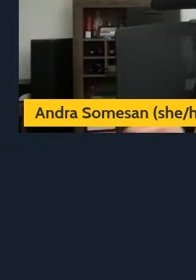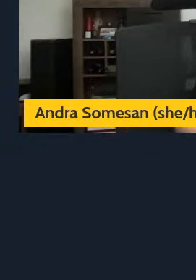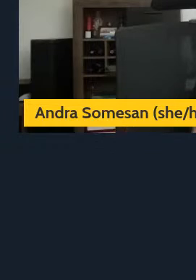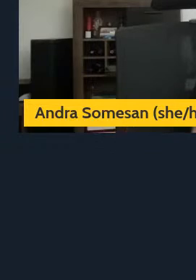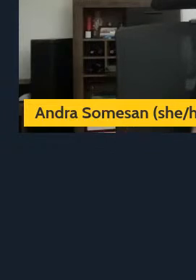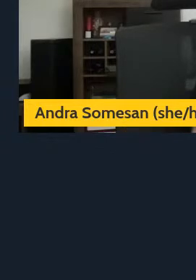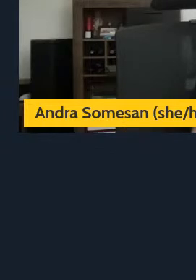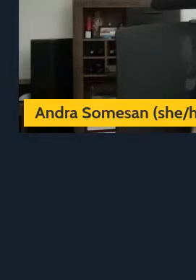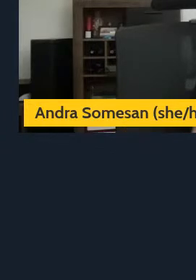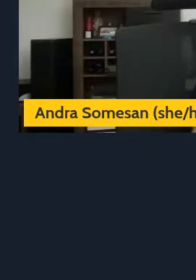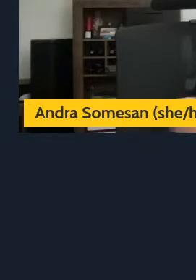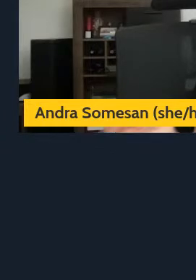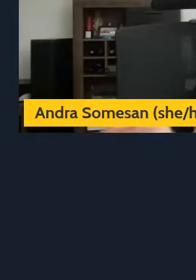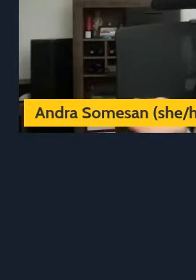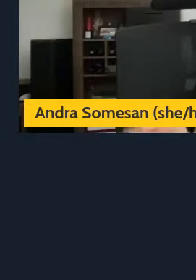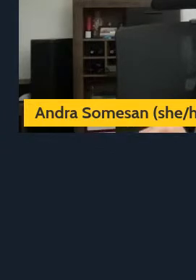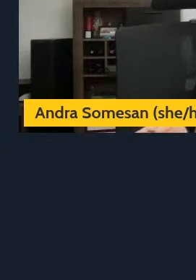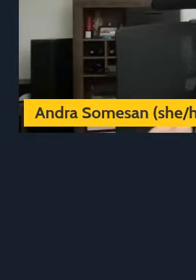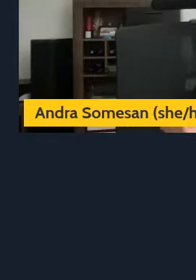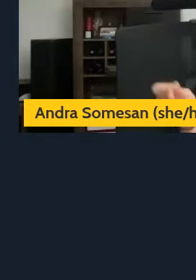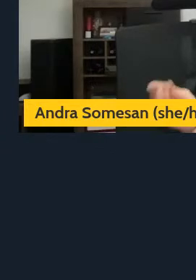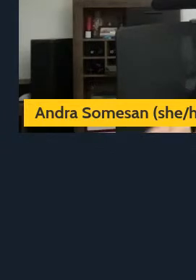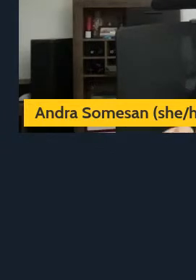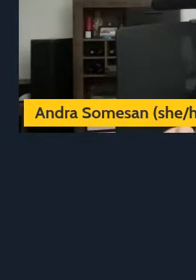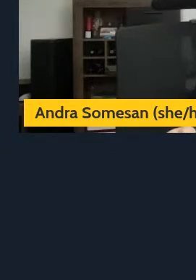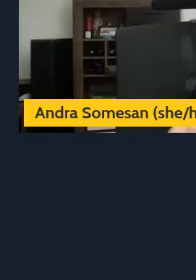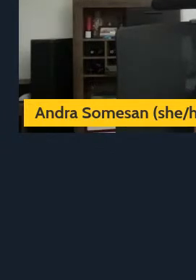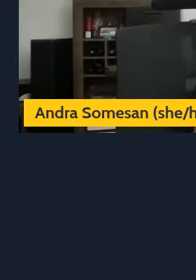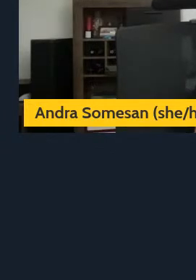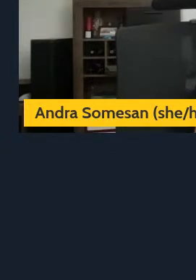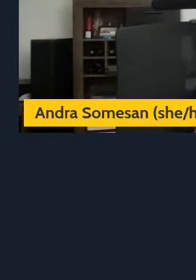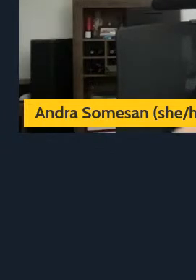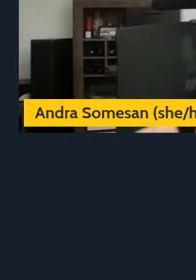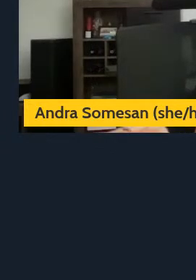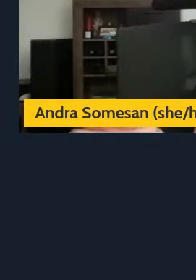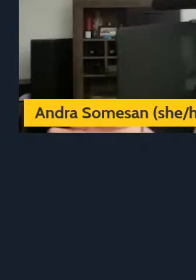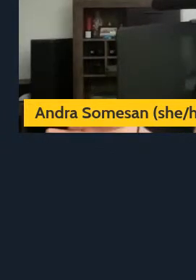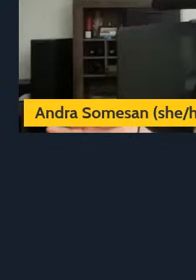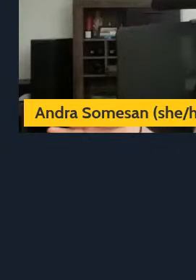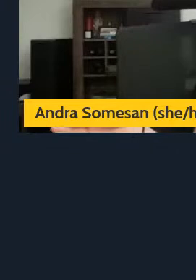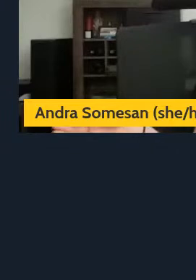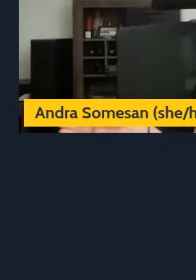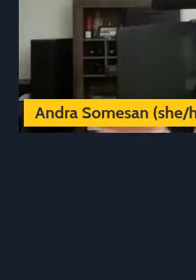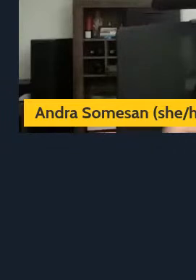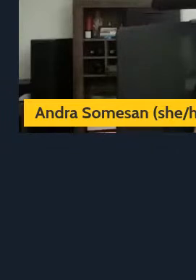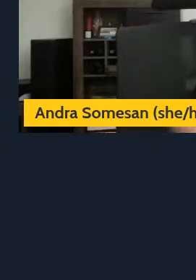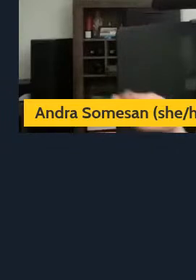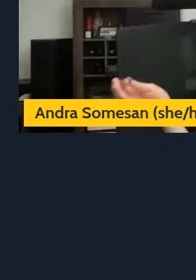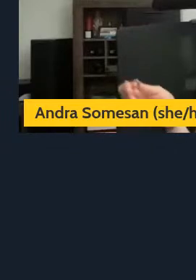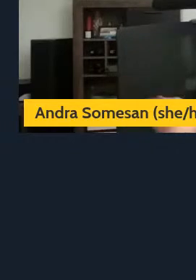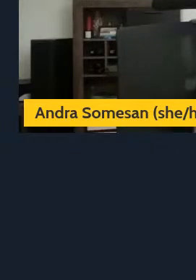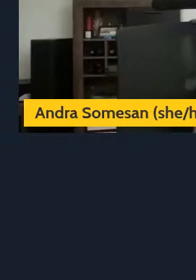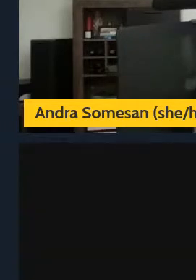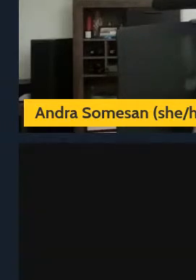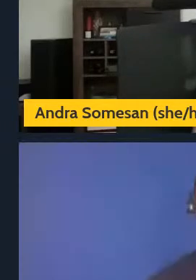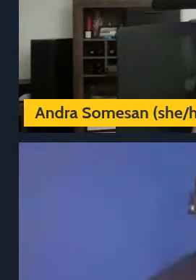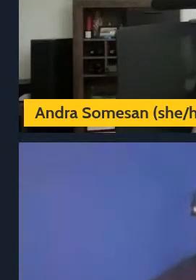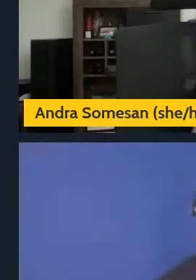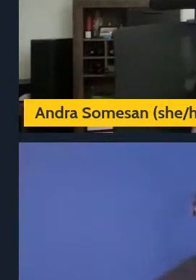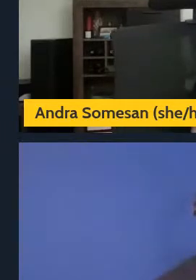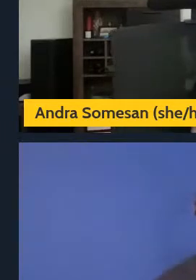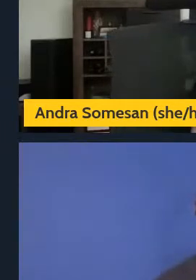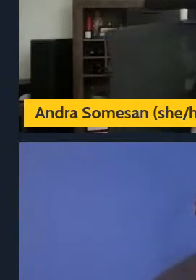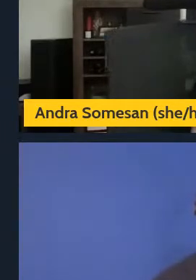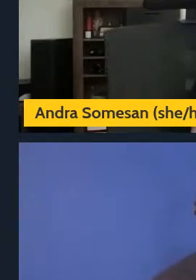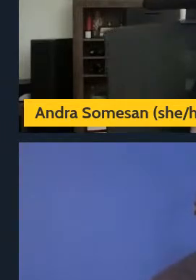story about how did you get started with CDK? What was the year? And just share how